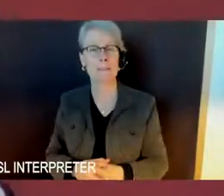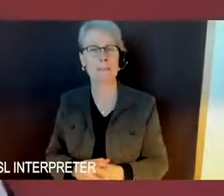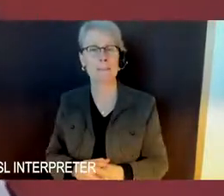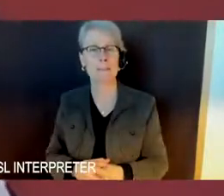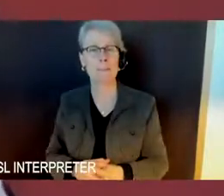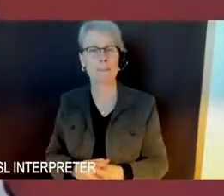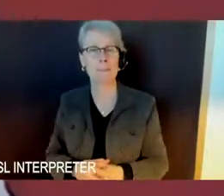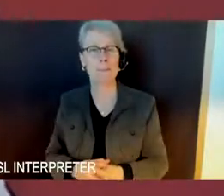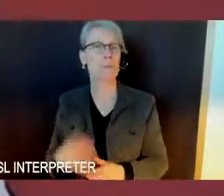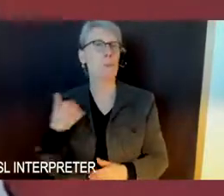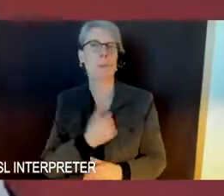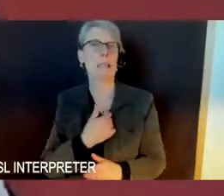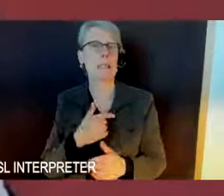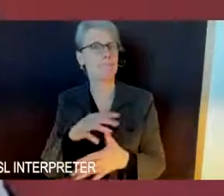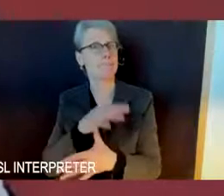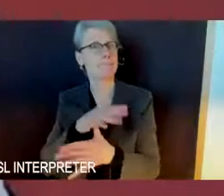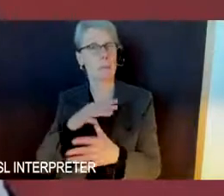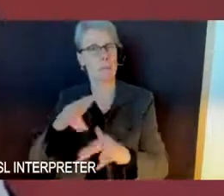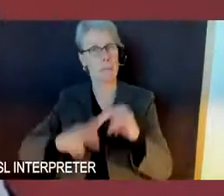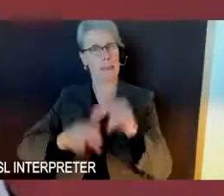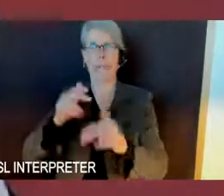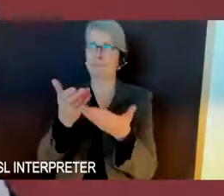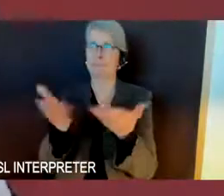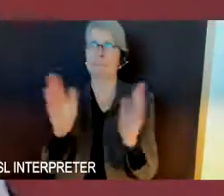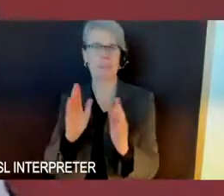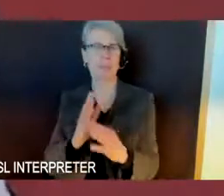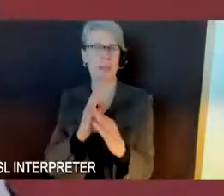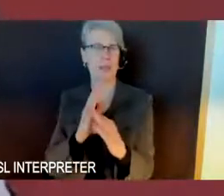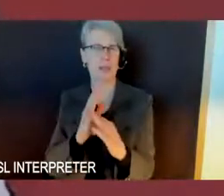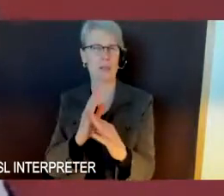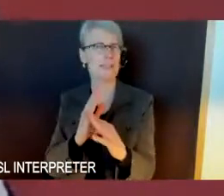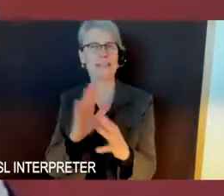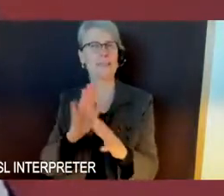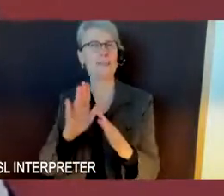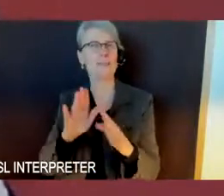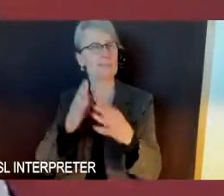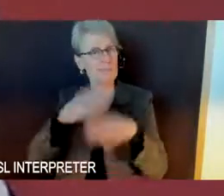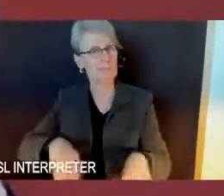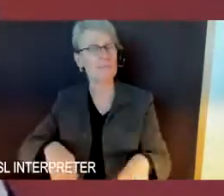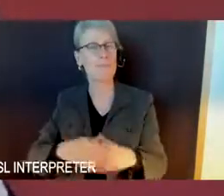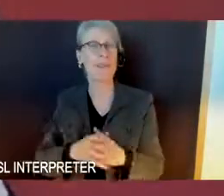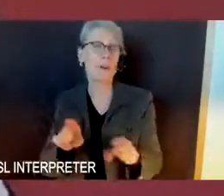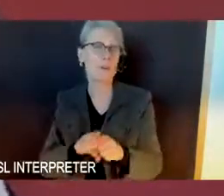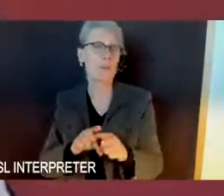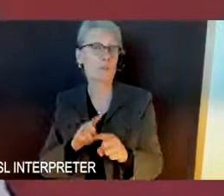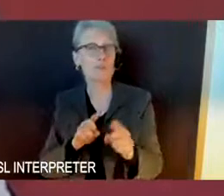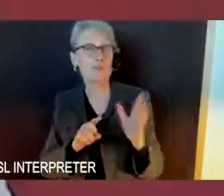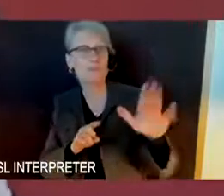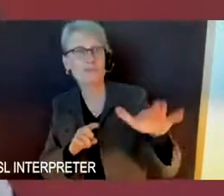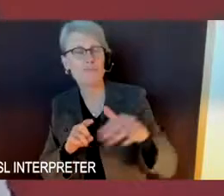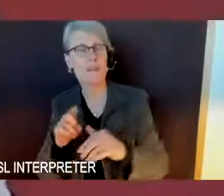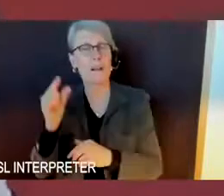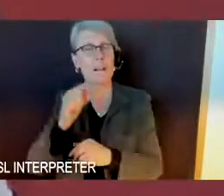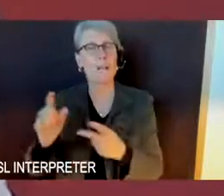In our case, it's really about breaking barriers to the built environment, creating awareness, and also inviting partners